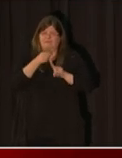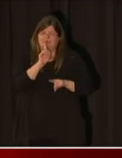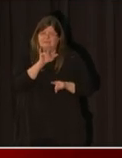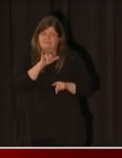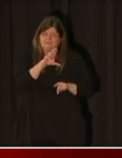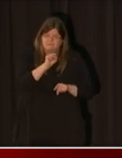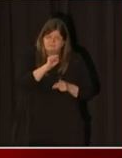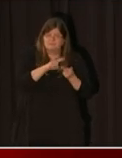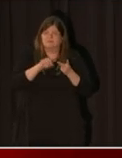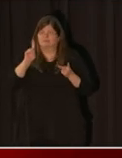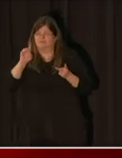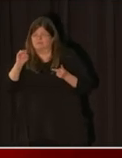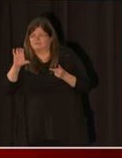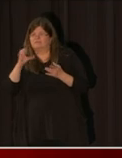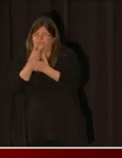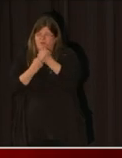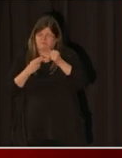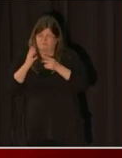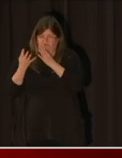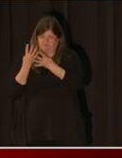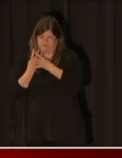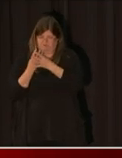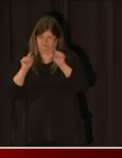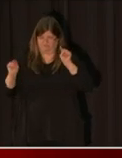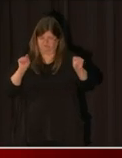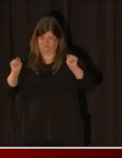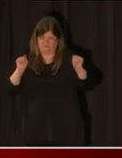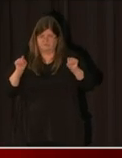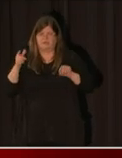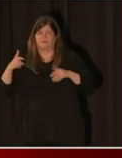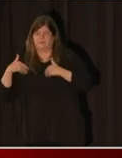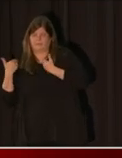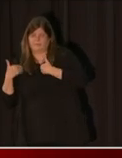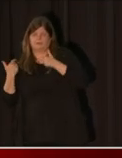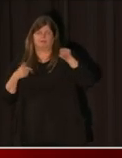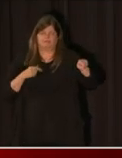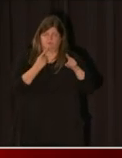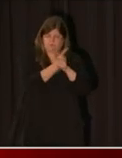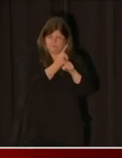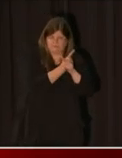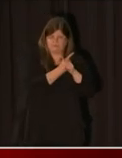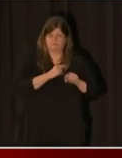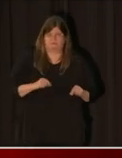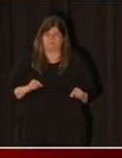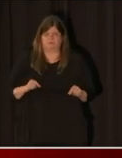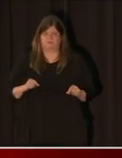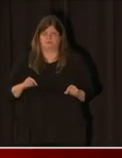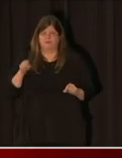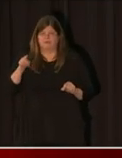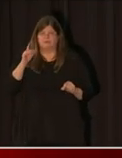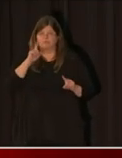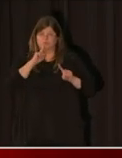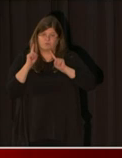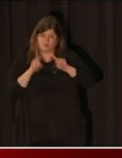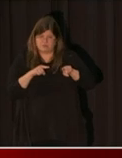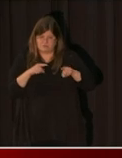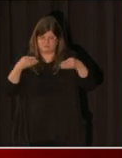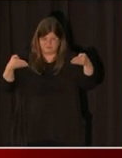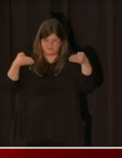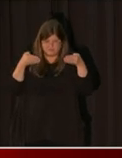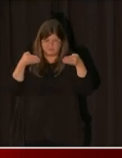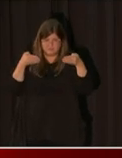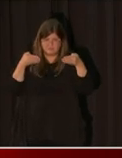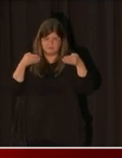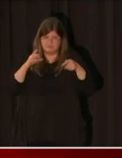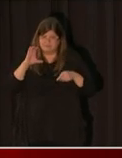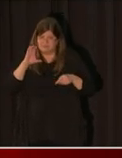the DC jail specifically, the court inspector's report, as well as the CDC's feedback, will